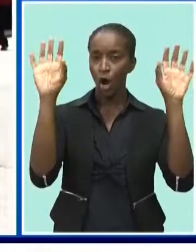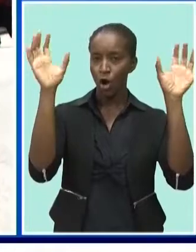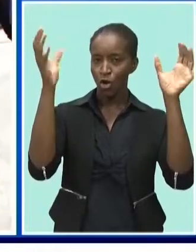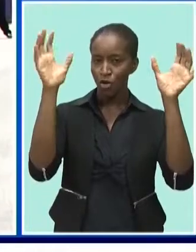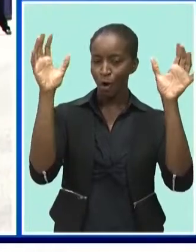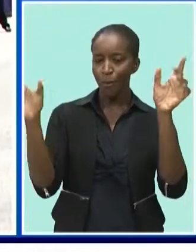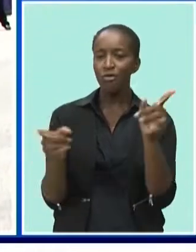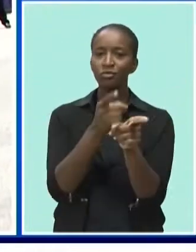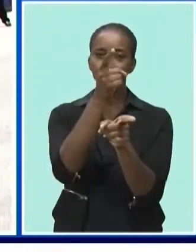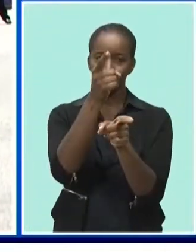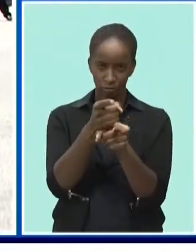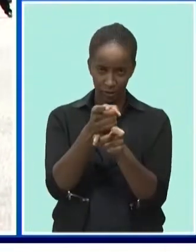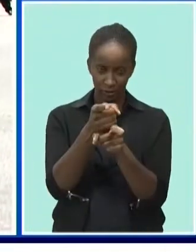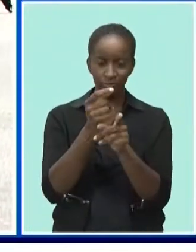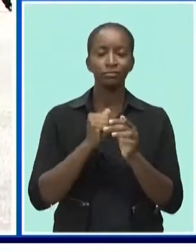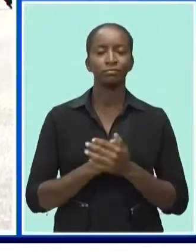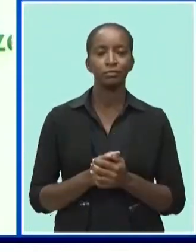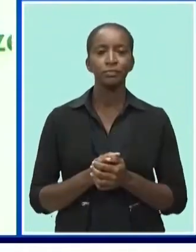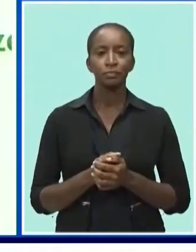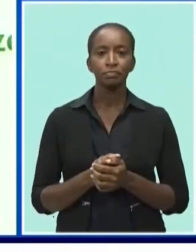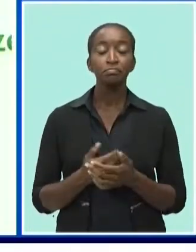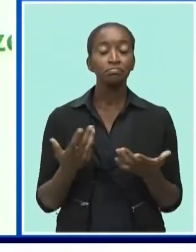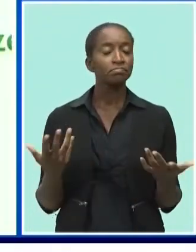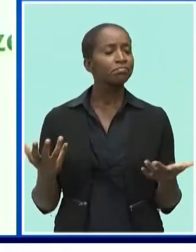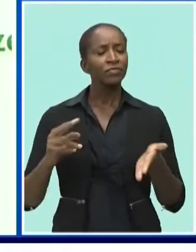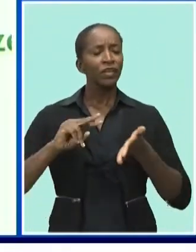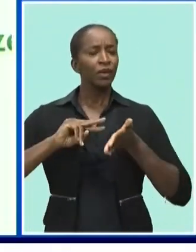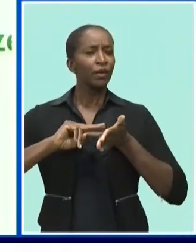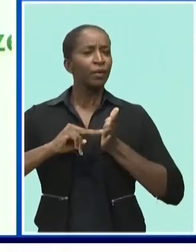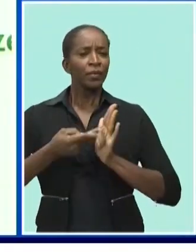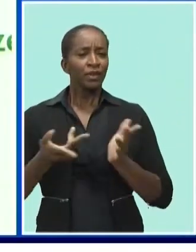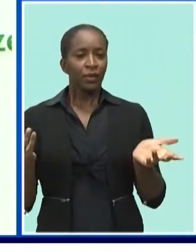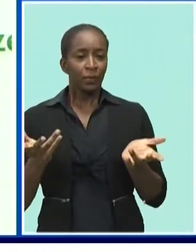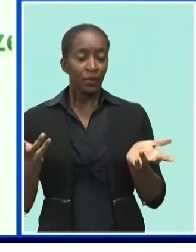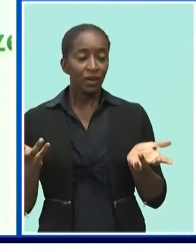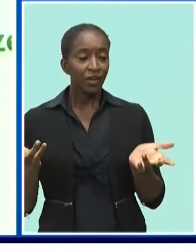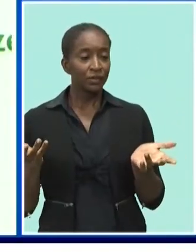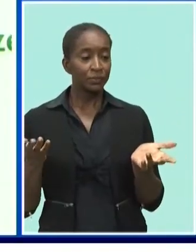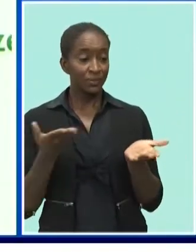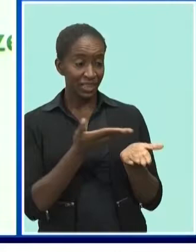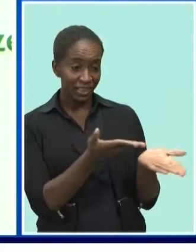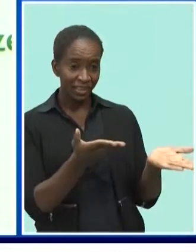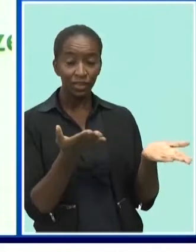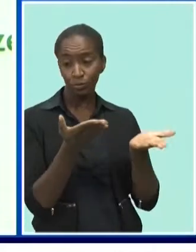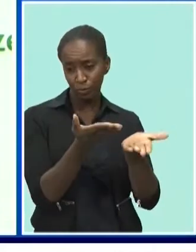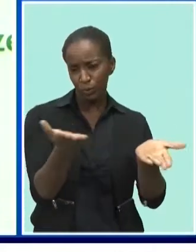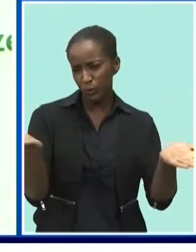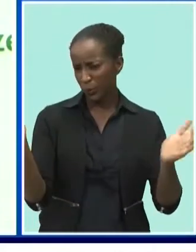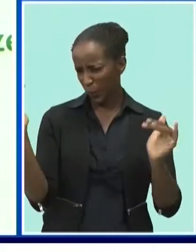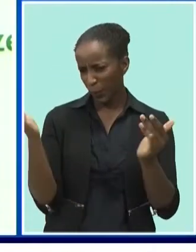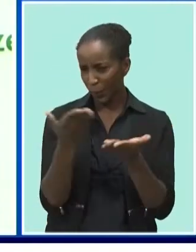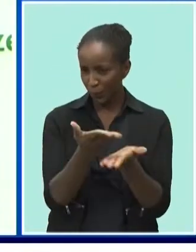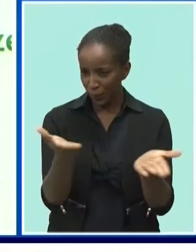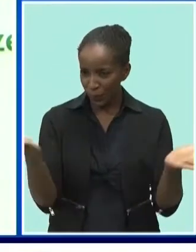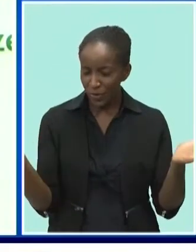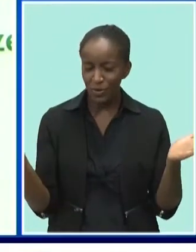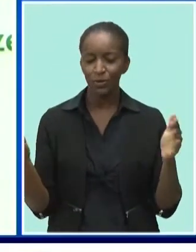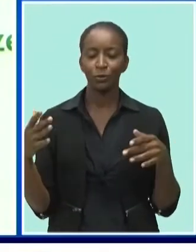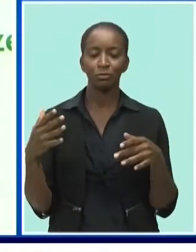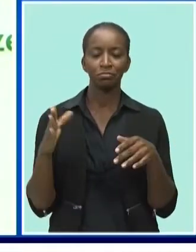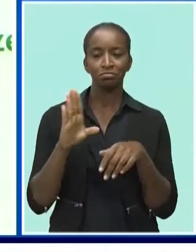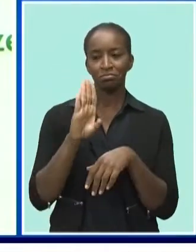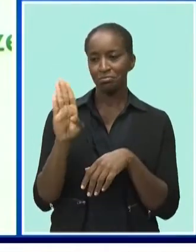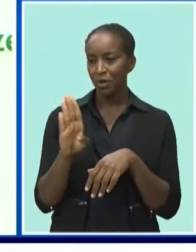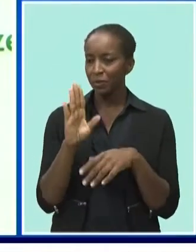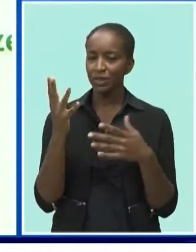that they, and hopefully you, truly celebrate the origins, the current status, but also the future